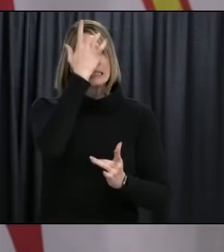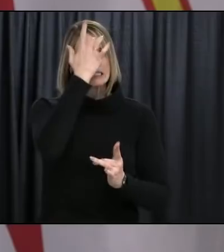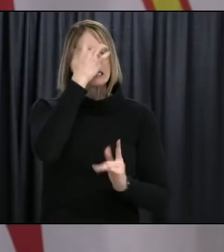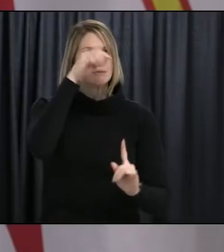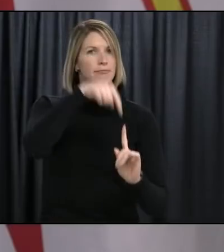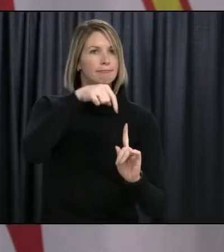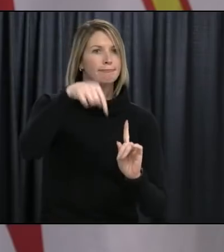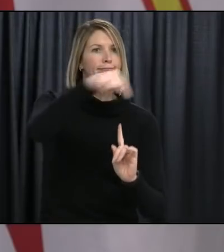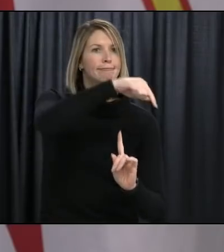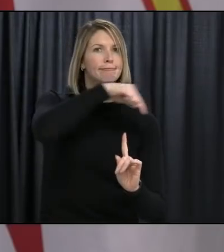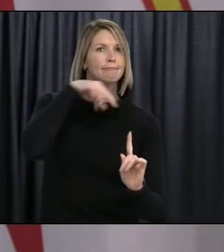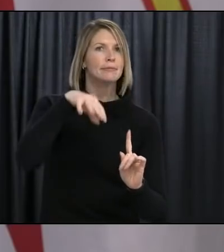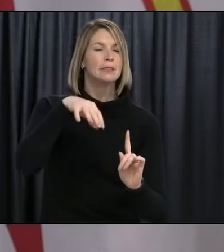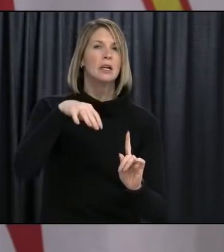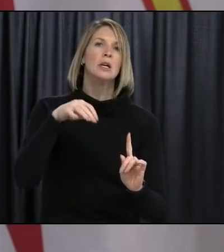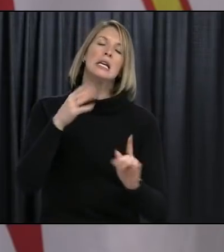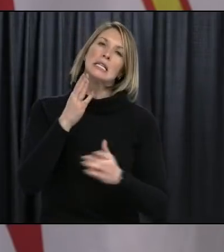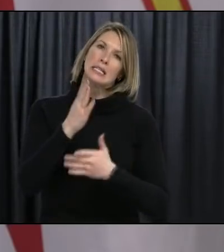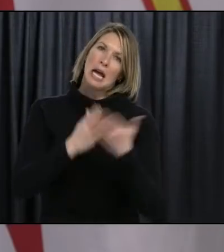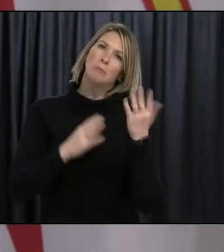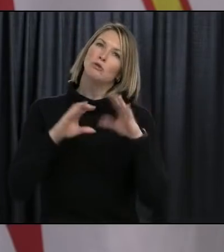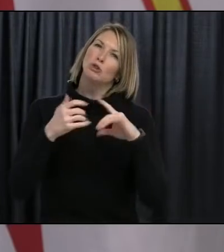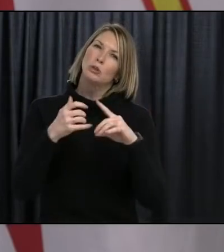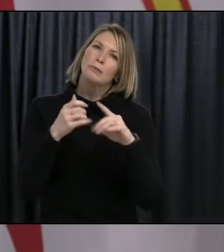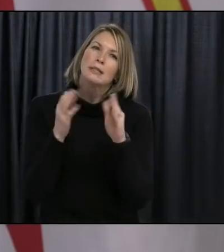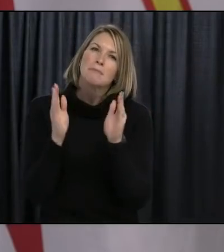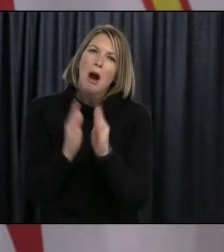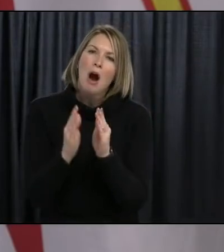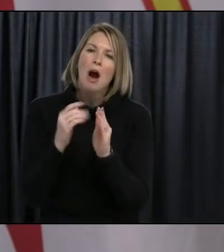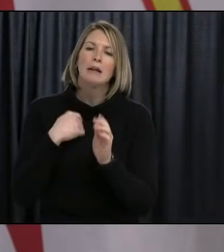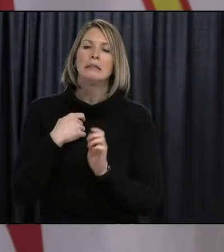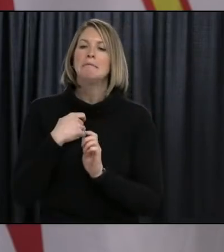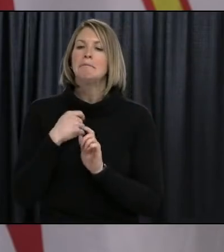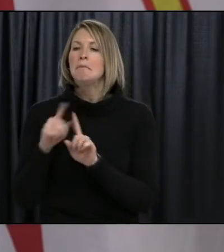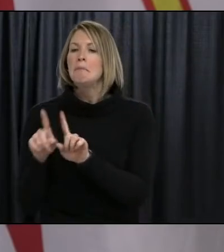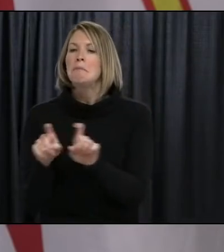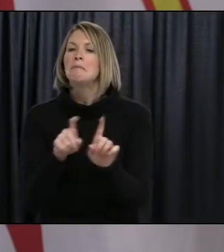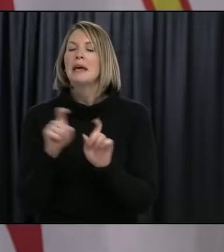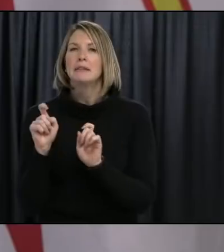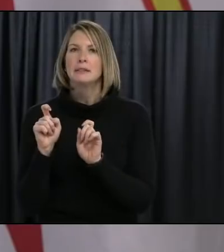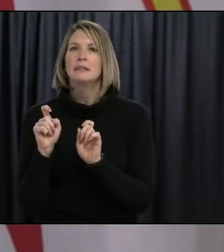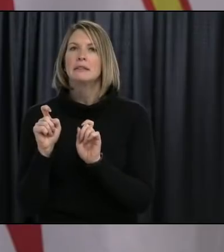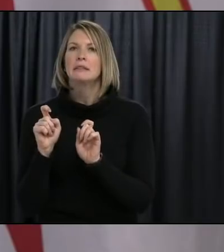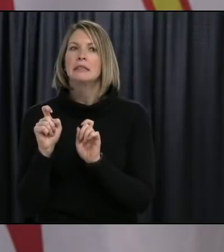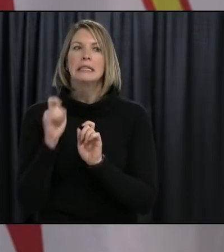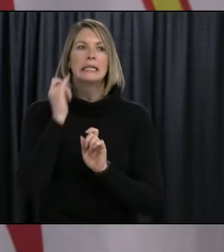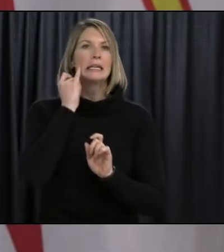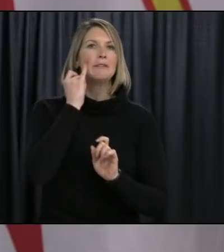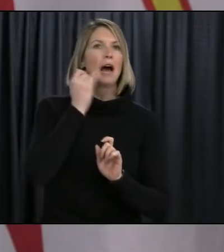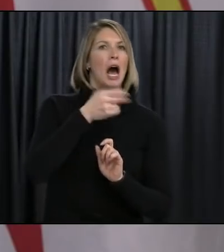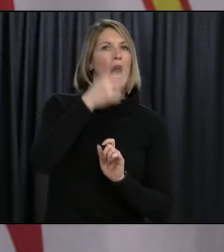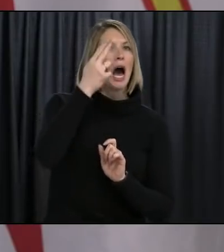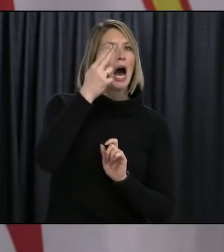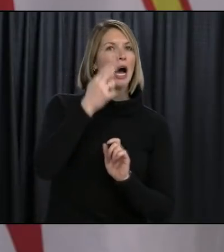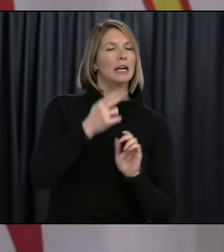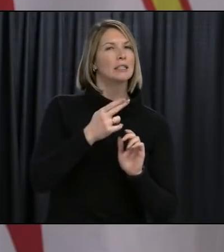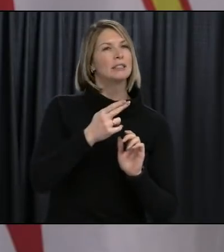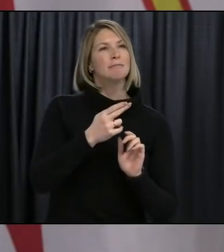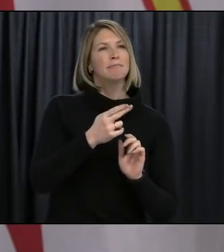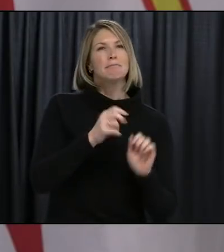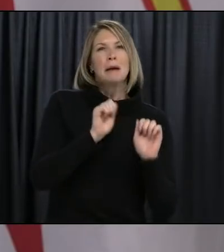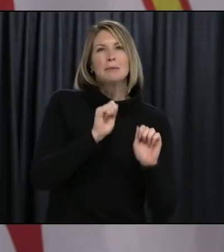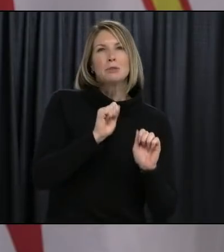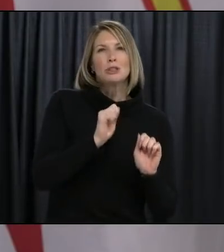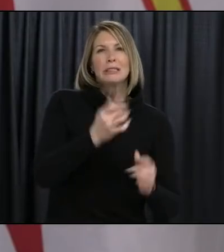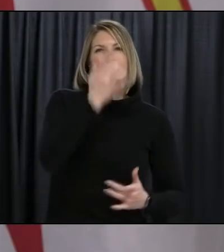groups and people who are at higher risk, certainly. And so at the moment,